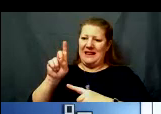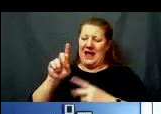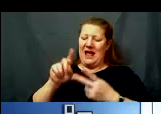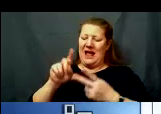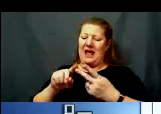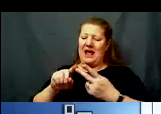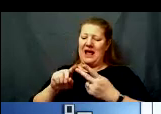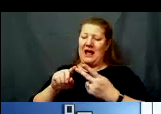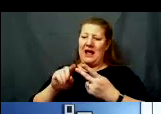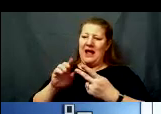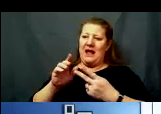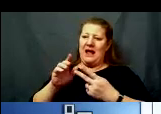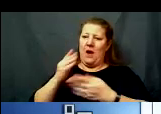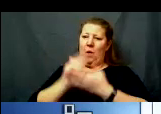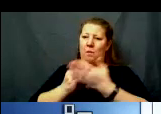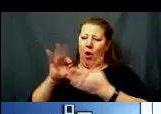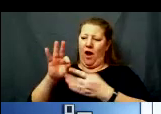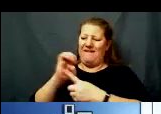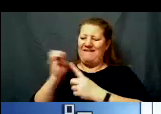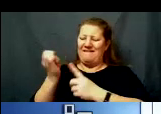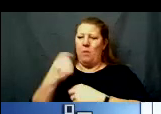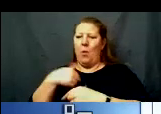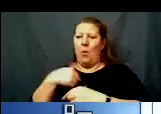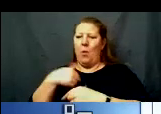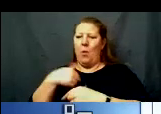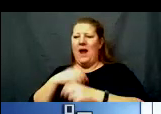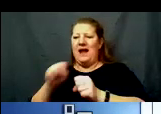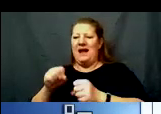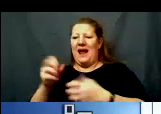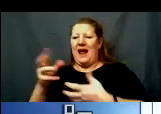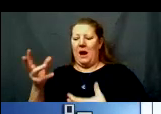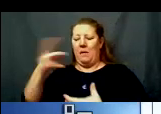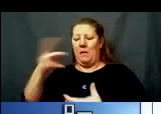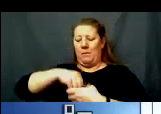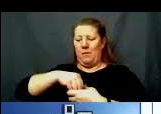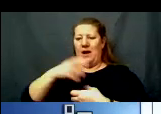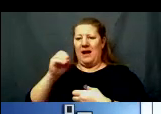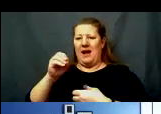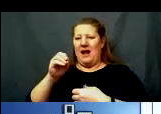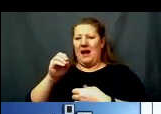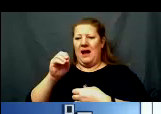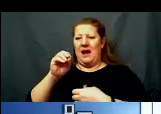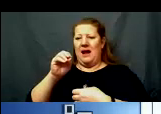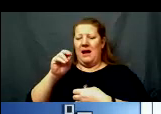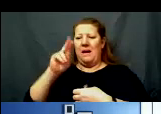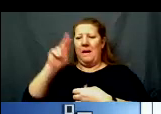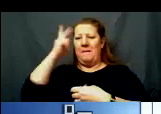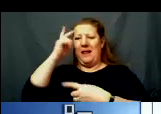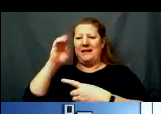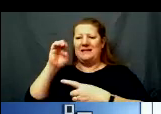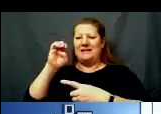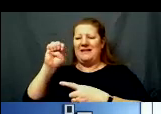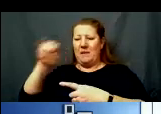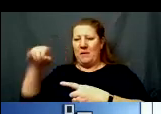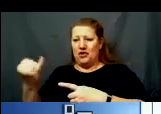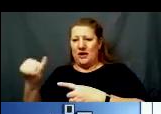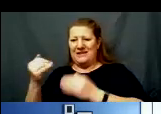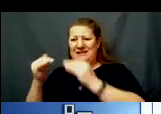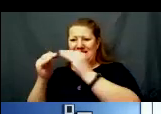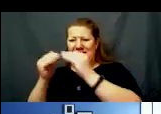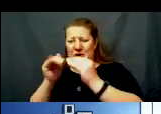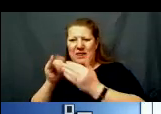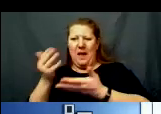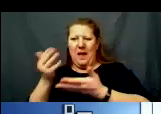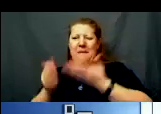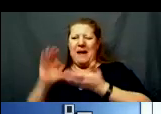more effectively personalize and politicize environmental justice issues that often might seem abstract for